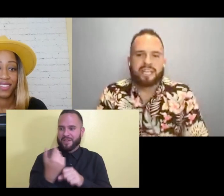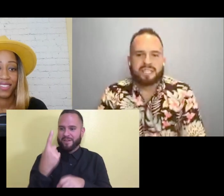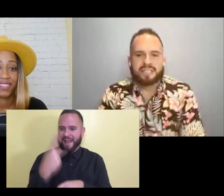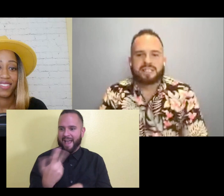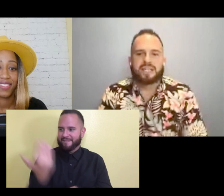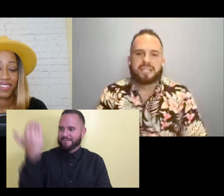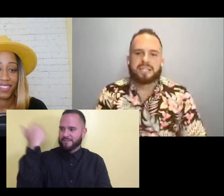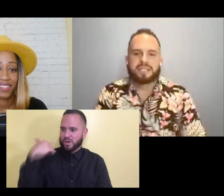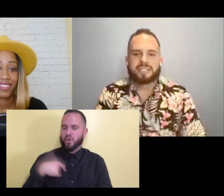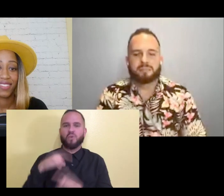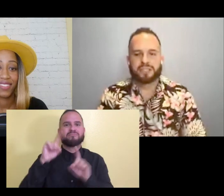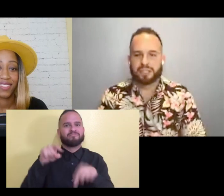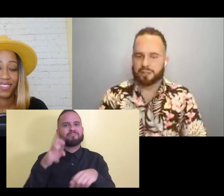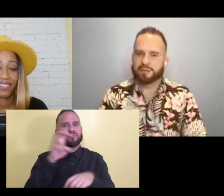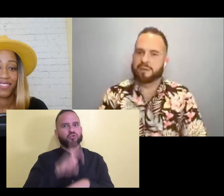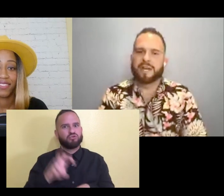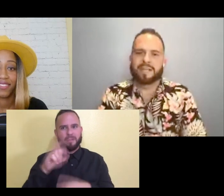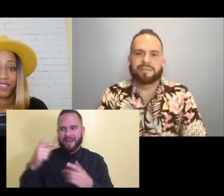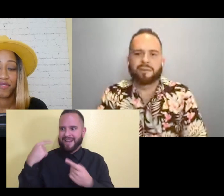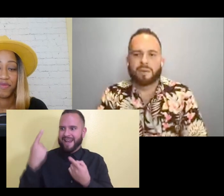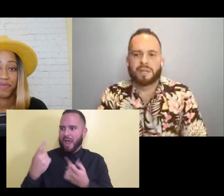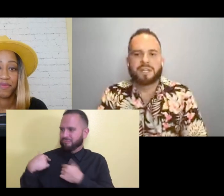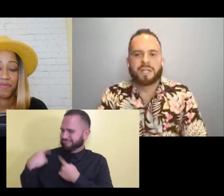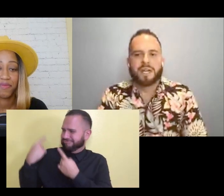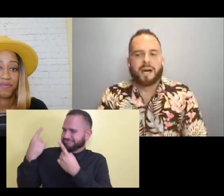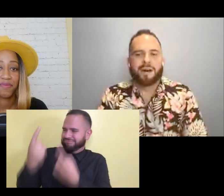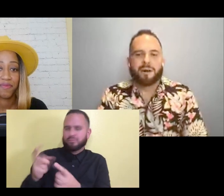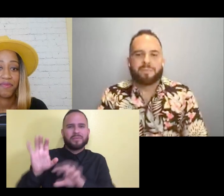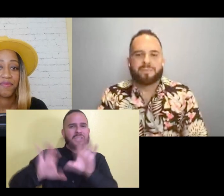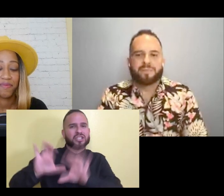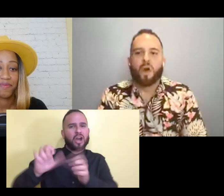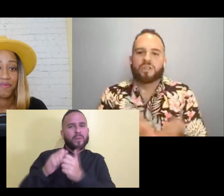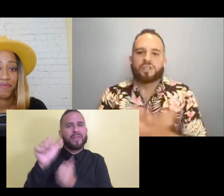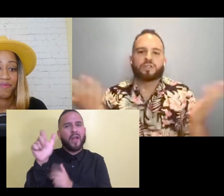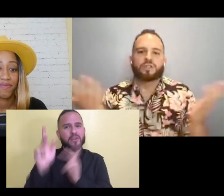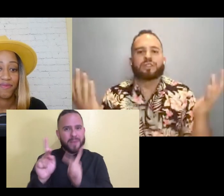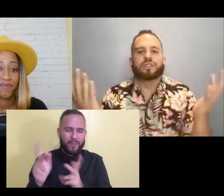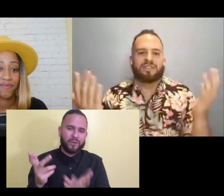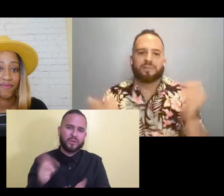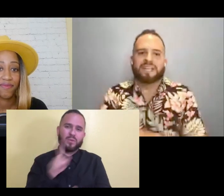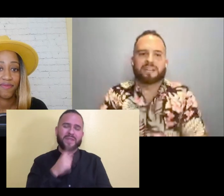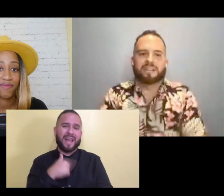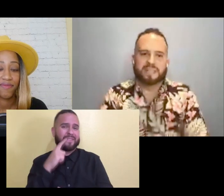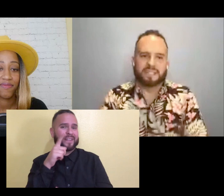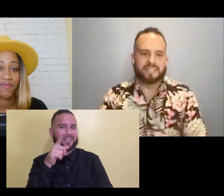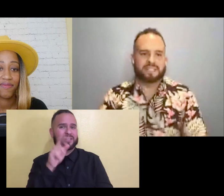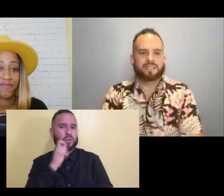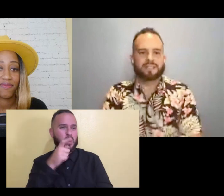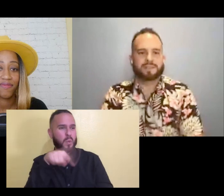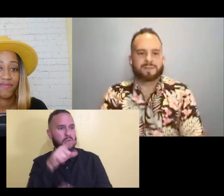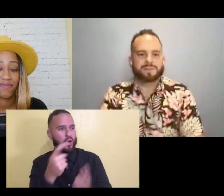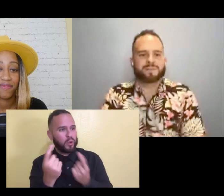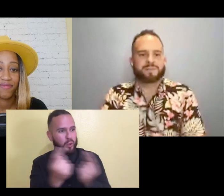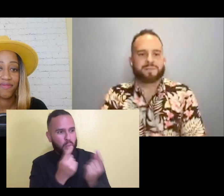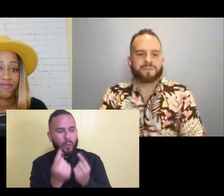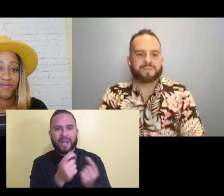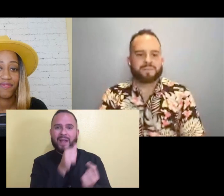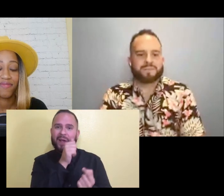bringing this mission, from Hug It Forward, over to everybody here who's listening.